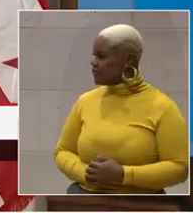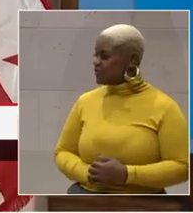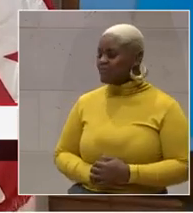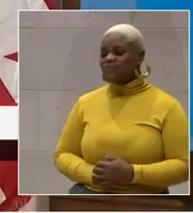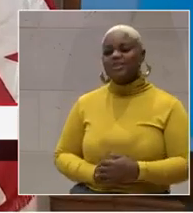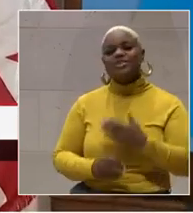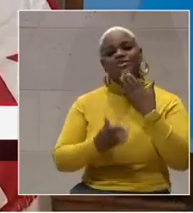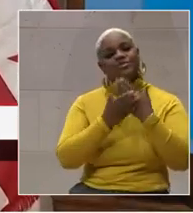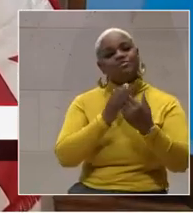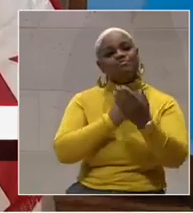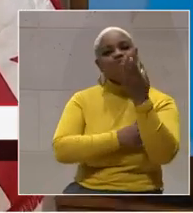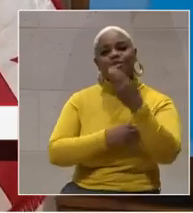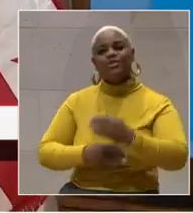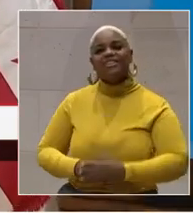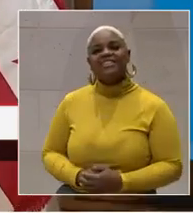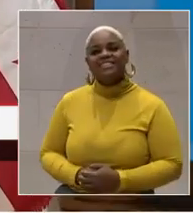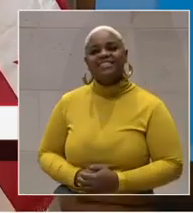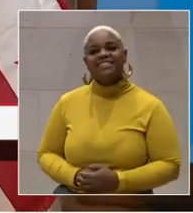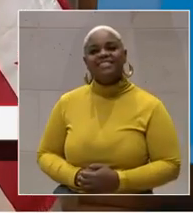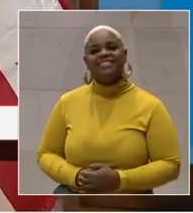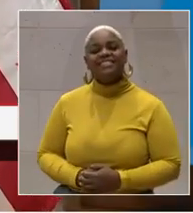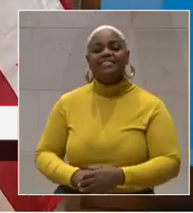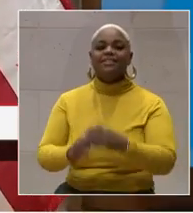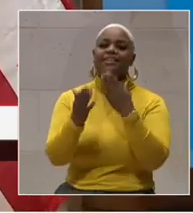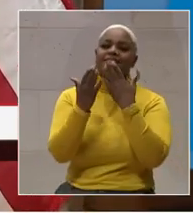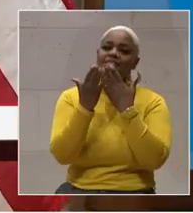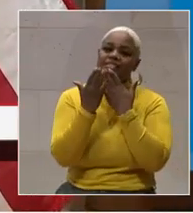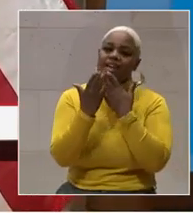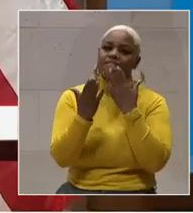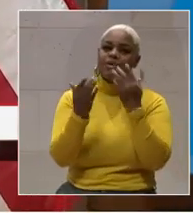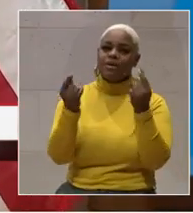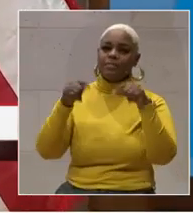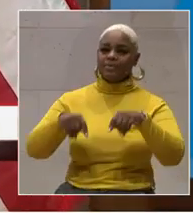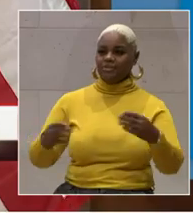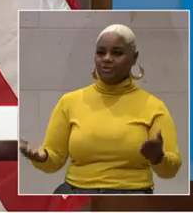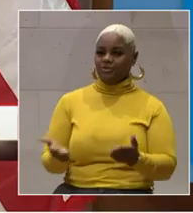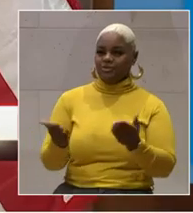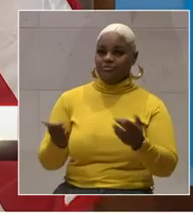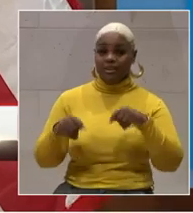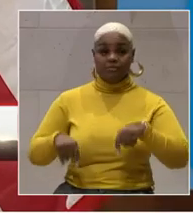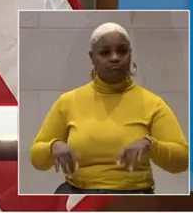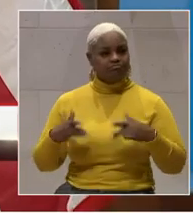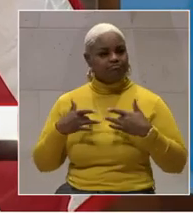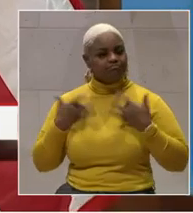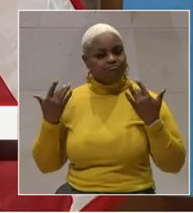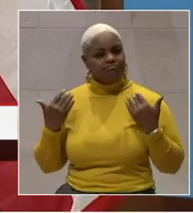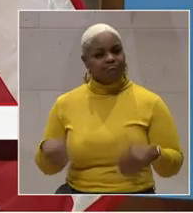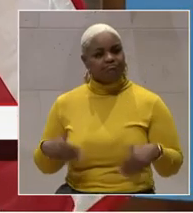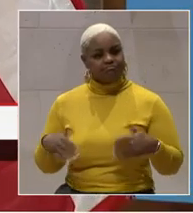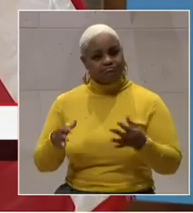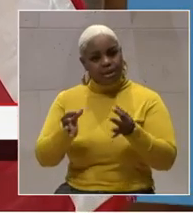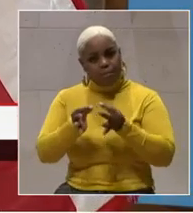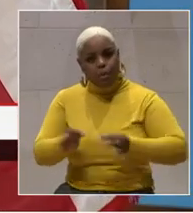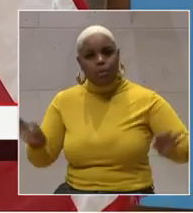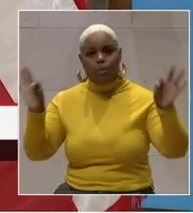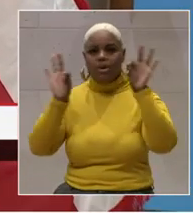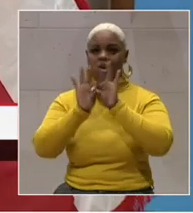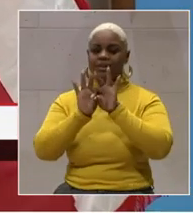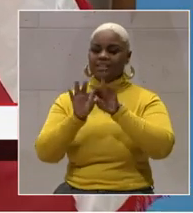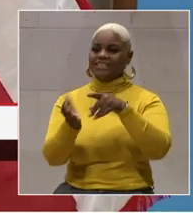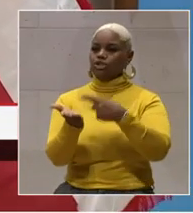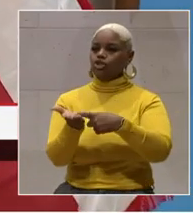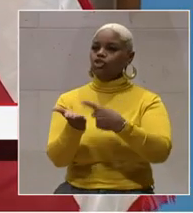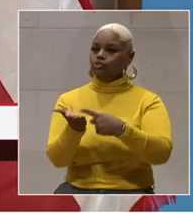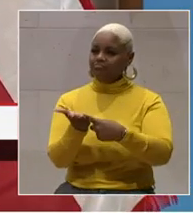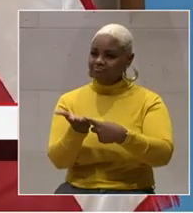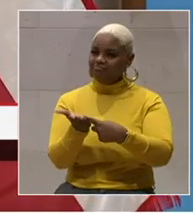Well, good morning, everyone, and thank you for being here for this very important topic. I want to